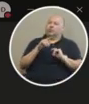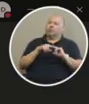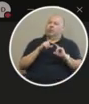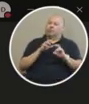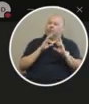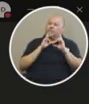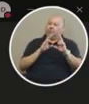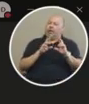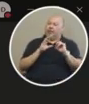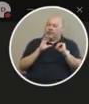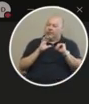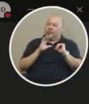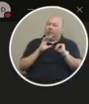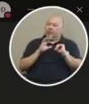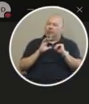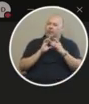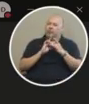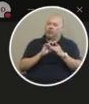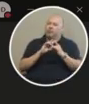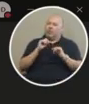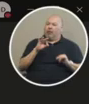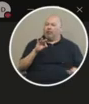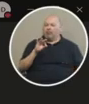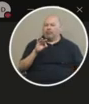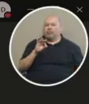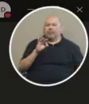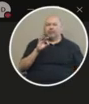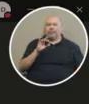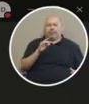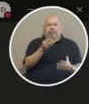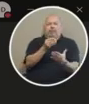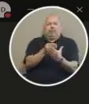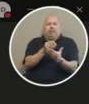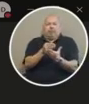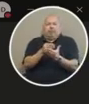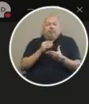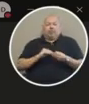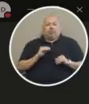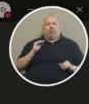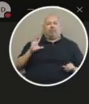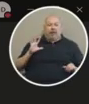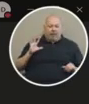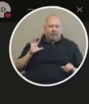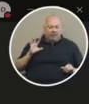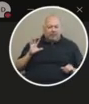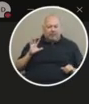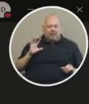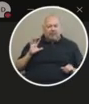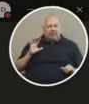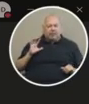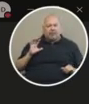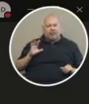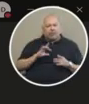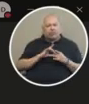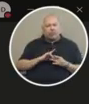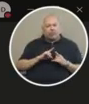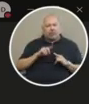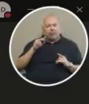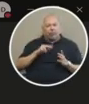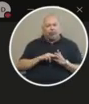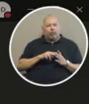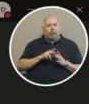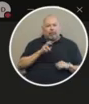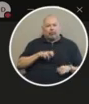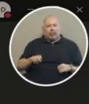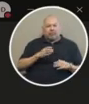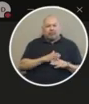of respect. In terms of the budget resolution, item number 5, in terms of looking at